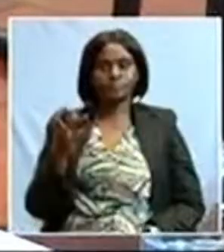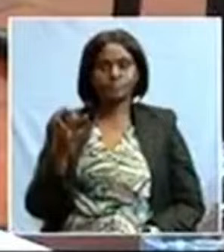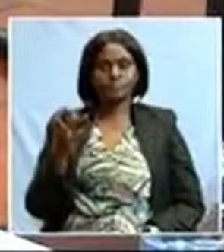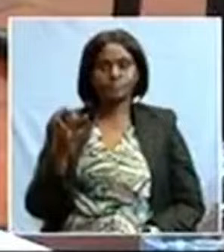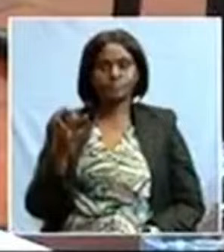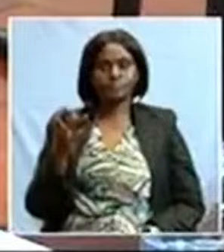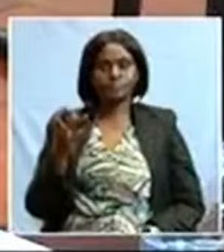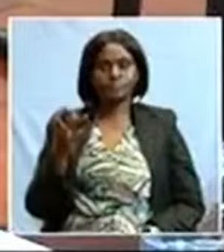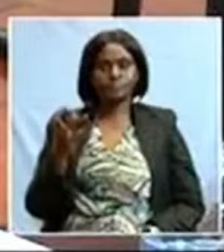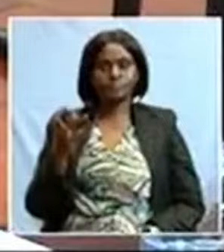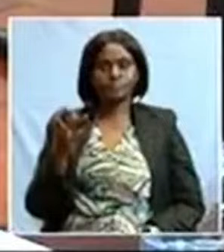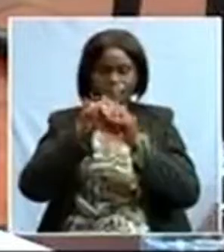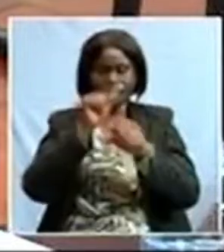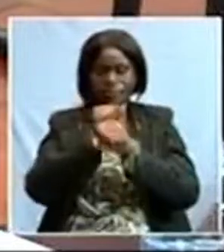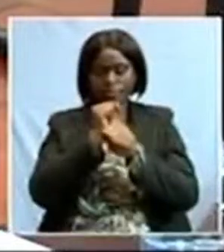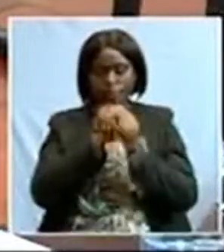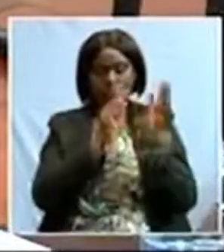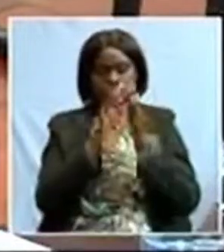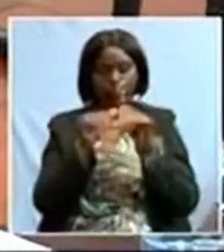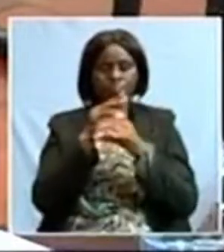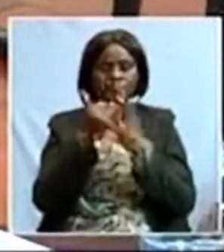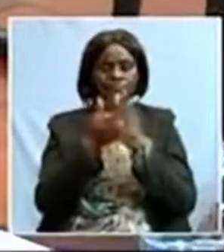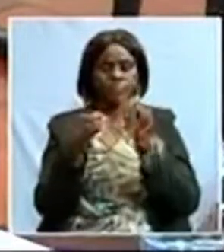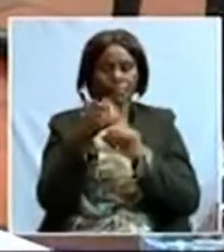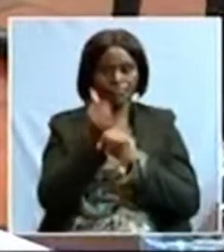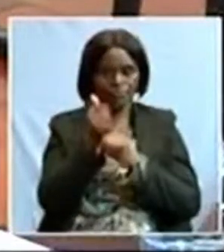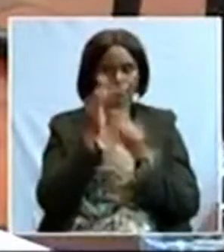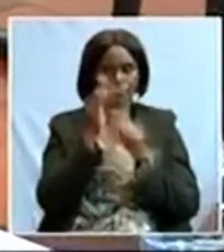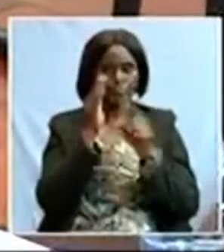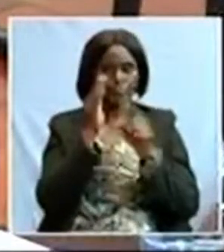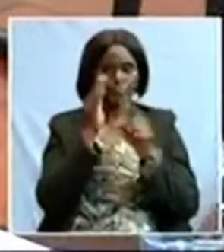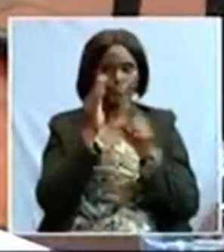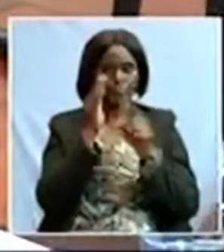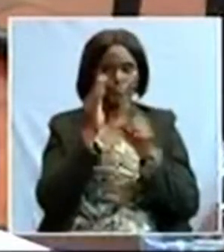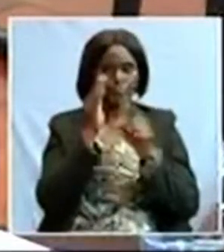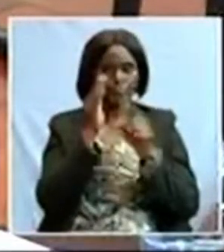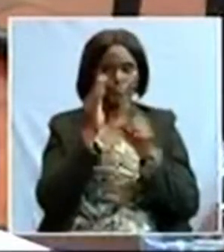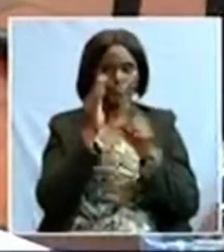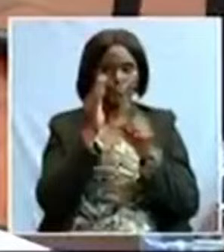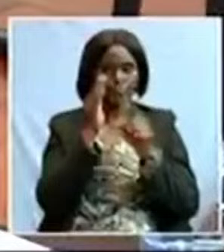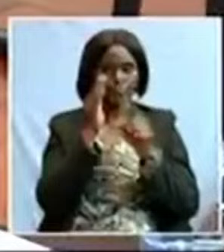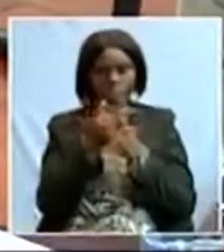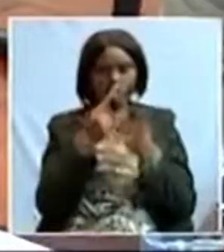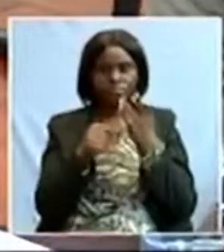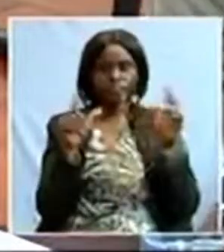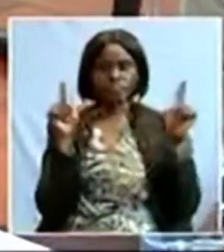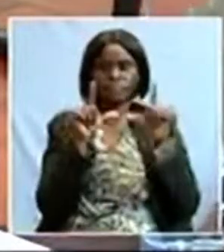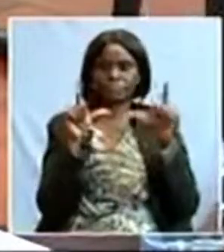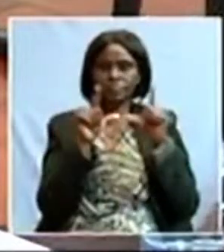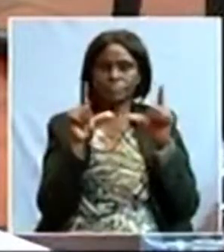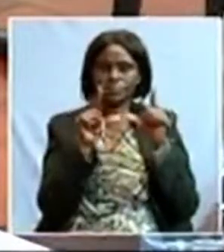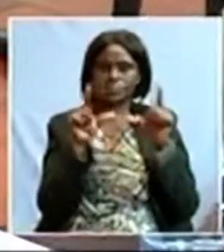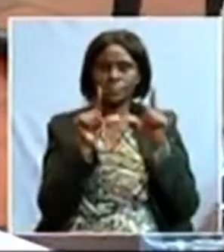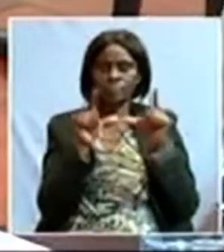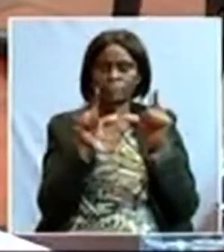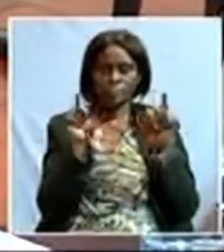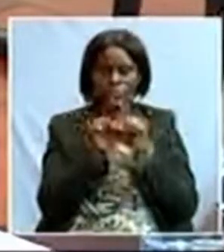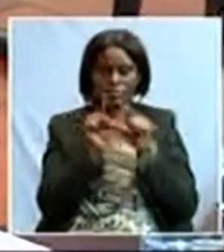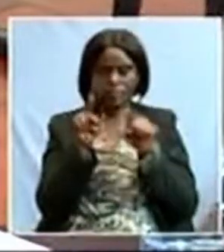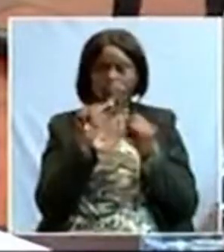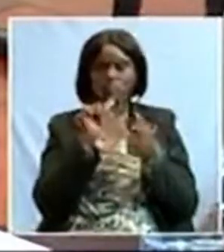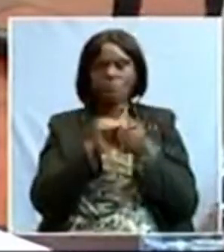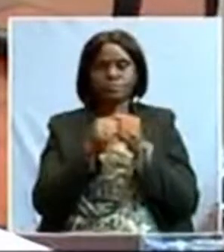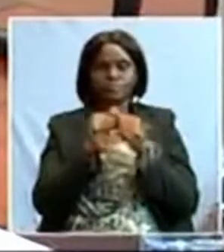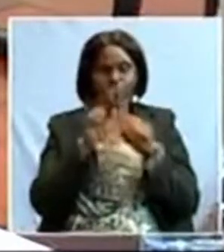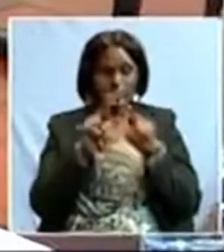set targets in the work plan are achieved accordingly. Preparation of occupants licenses. Cause of the